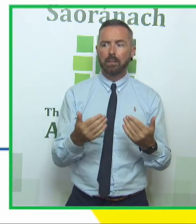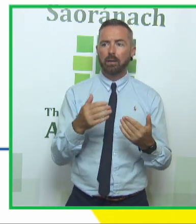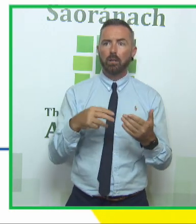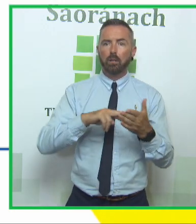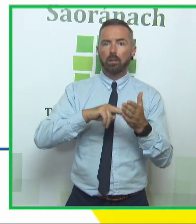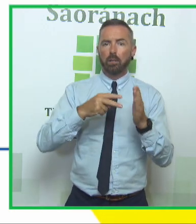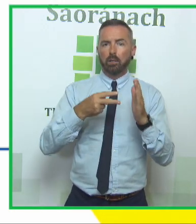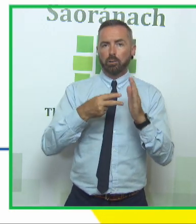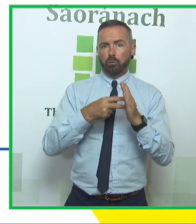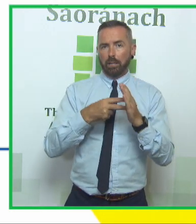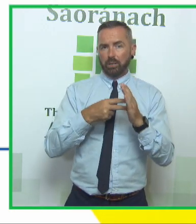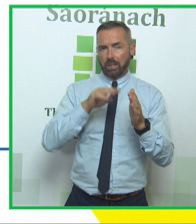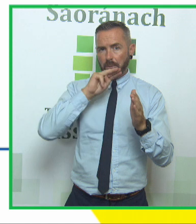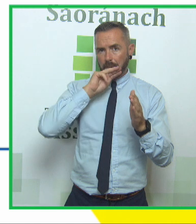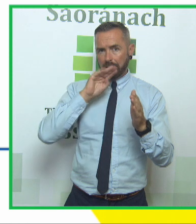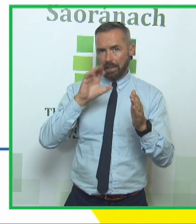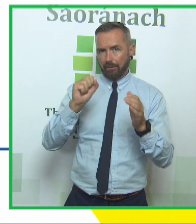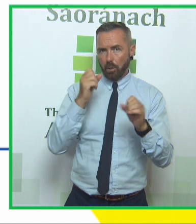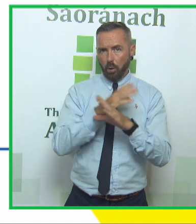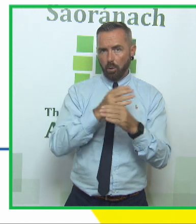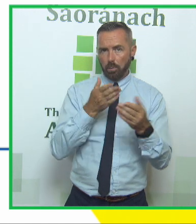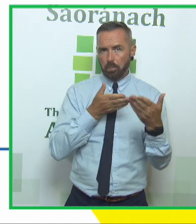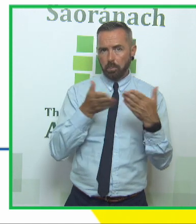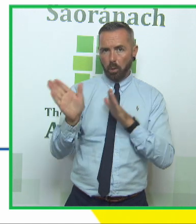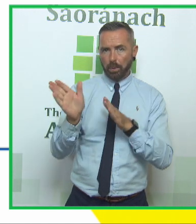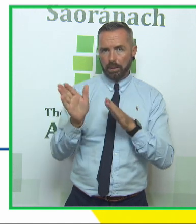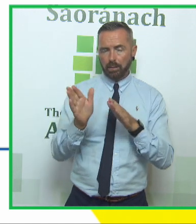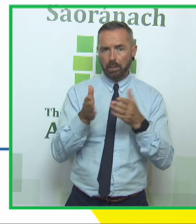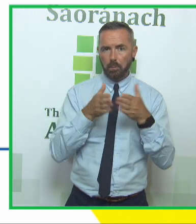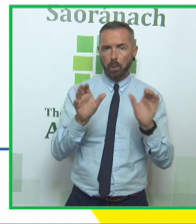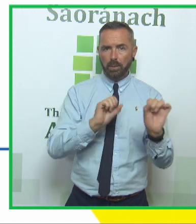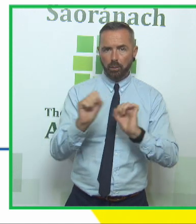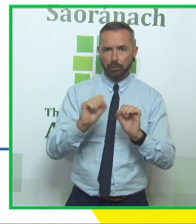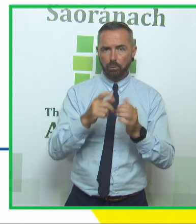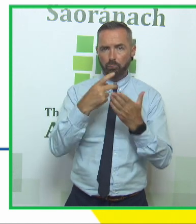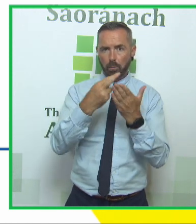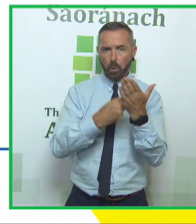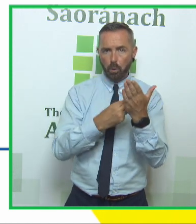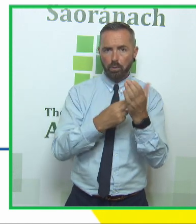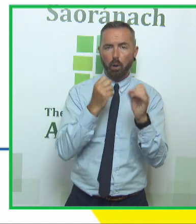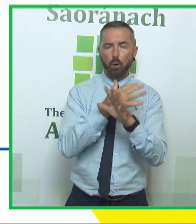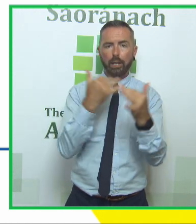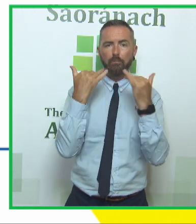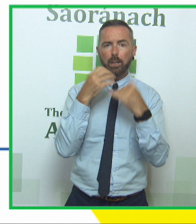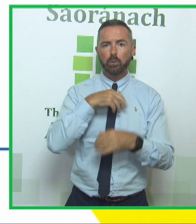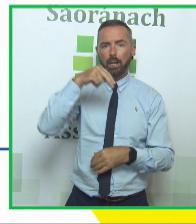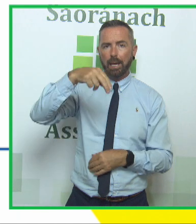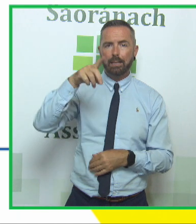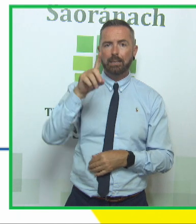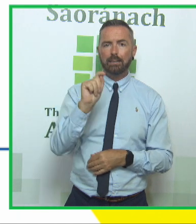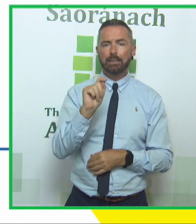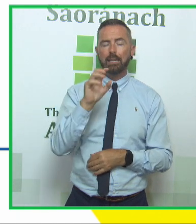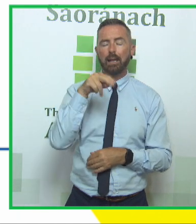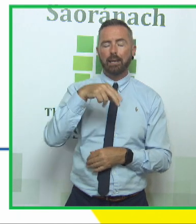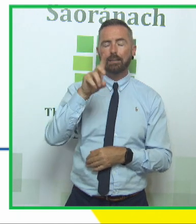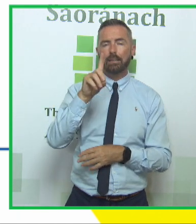that all publicly funded services, drug and alcohol services across the country, report data to the NDTRS for